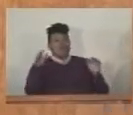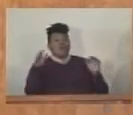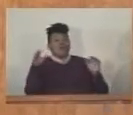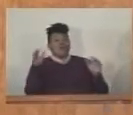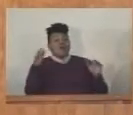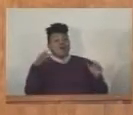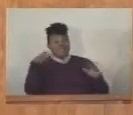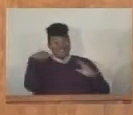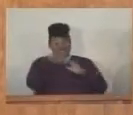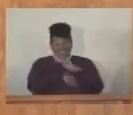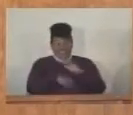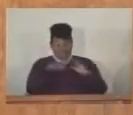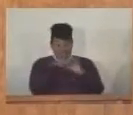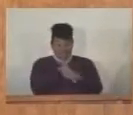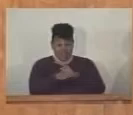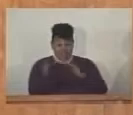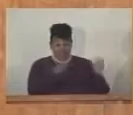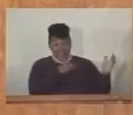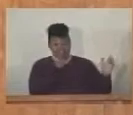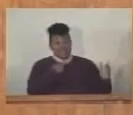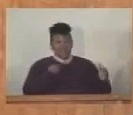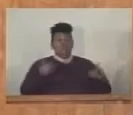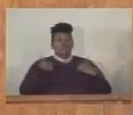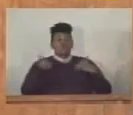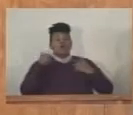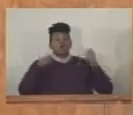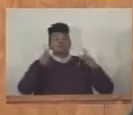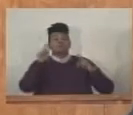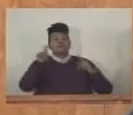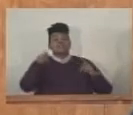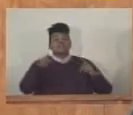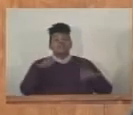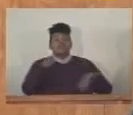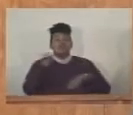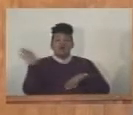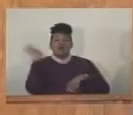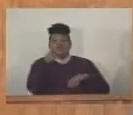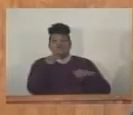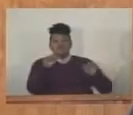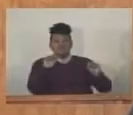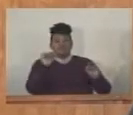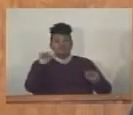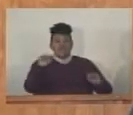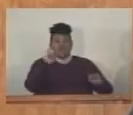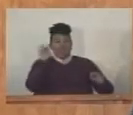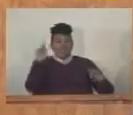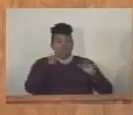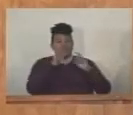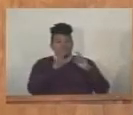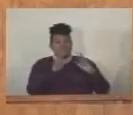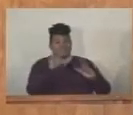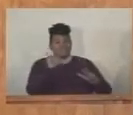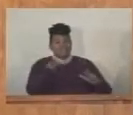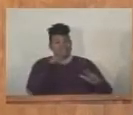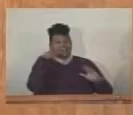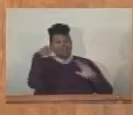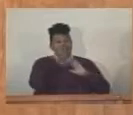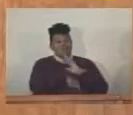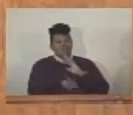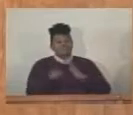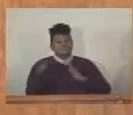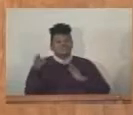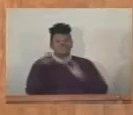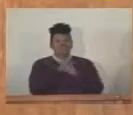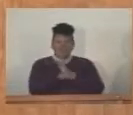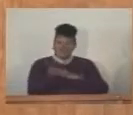not telling me that youngsters need to be taken off the street so they can get an ID. That's not a comprehensive crime